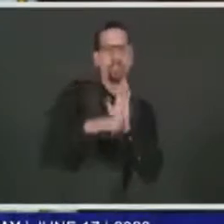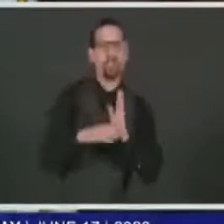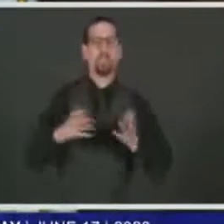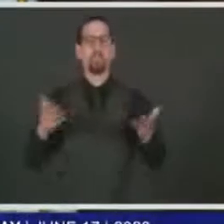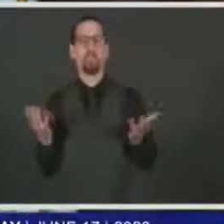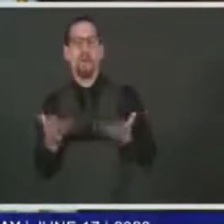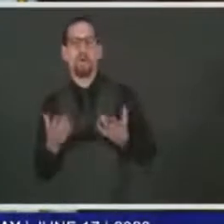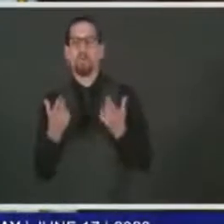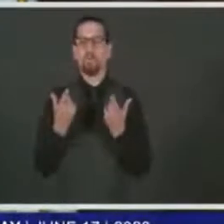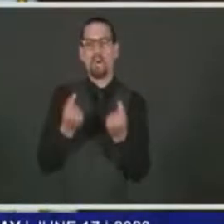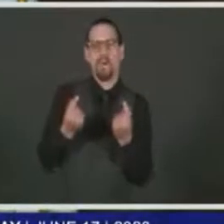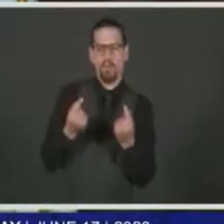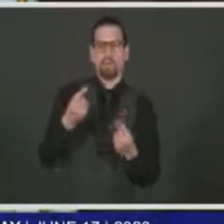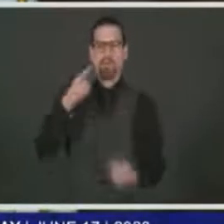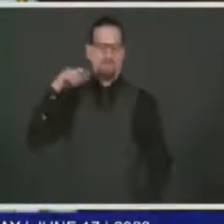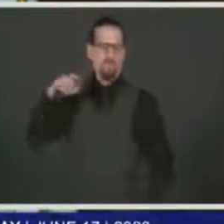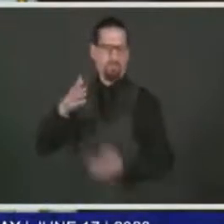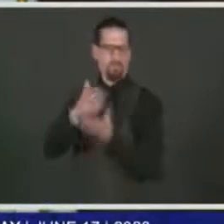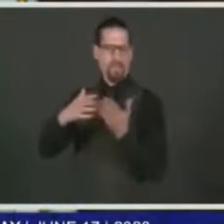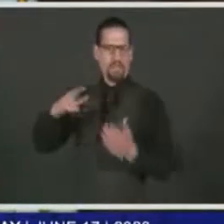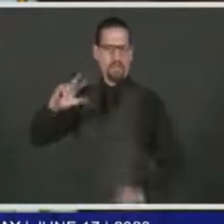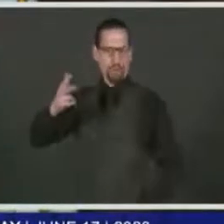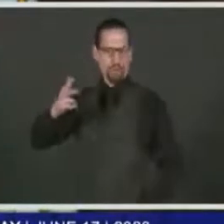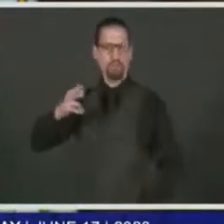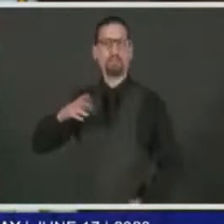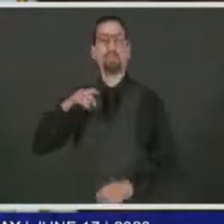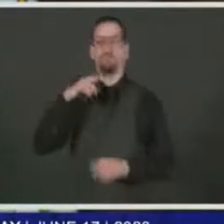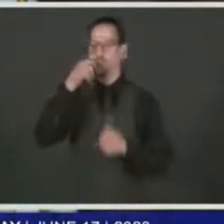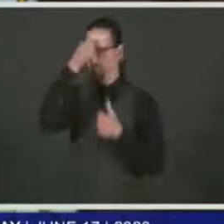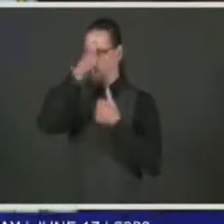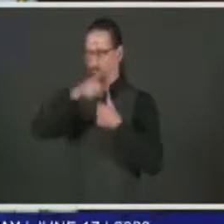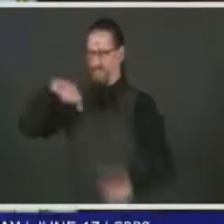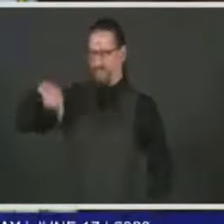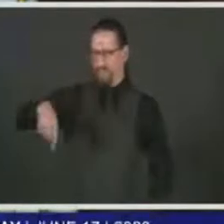o'clock, and we're going to begin sharing that information.